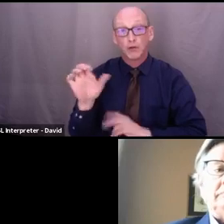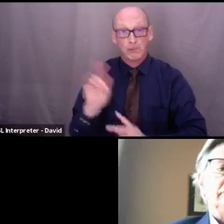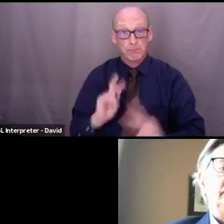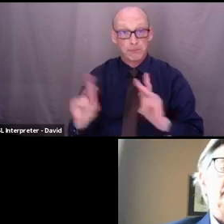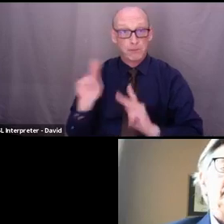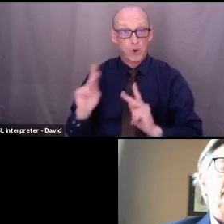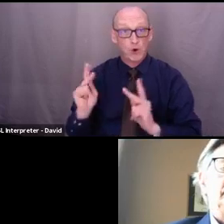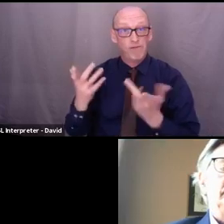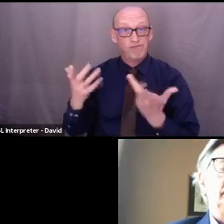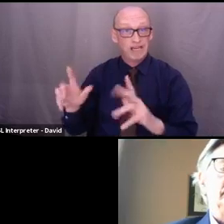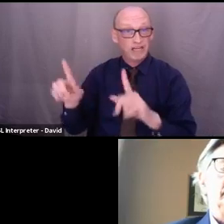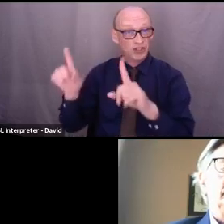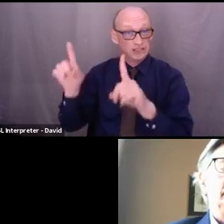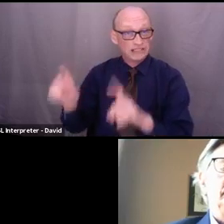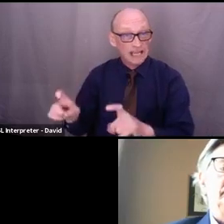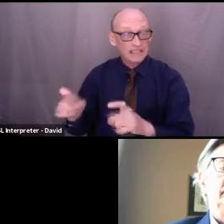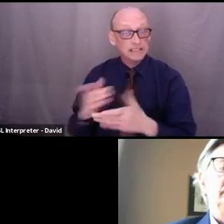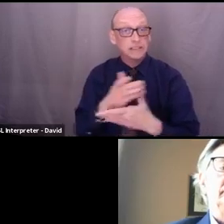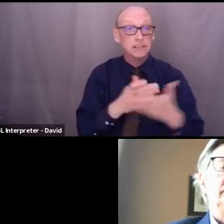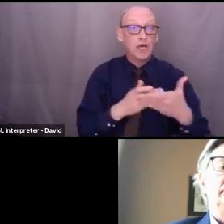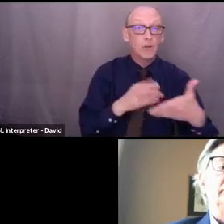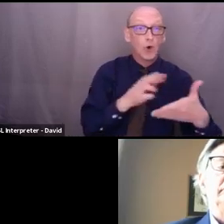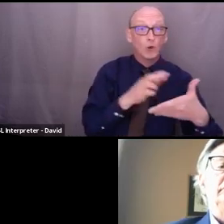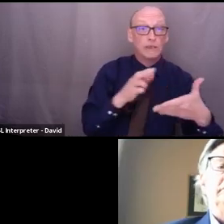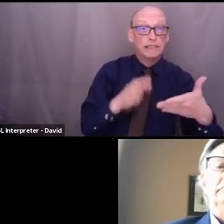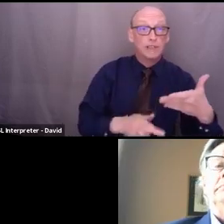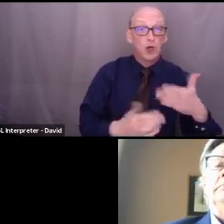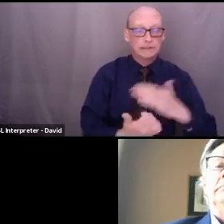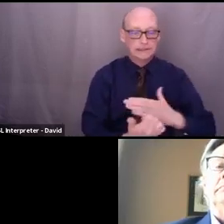and some of the results are starting to come in.